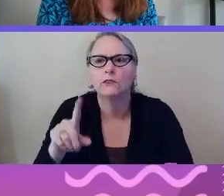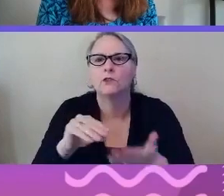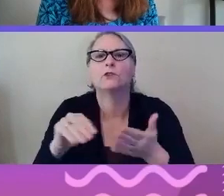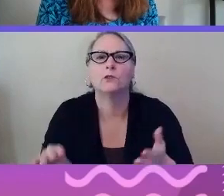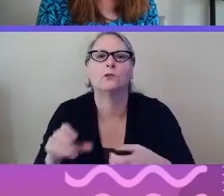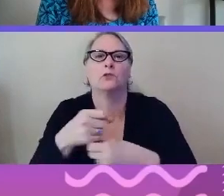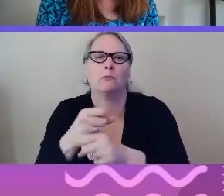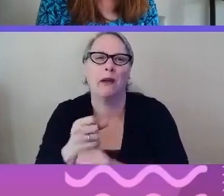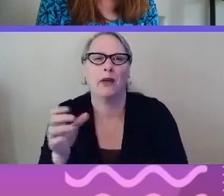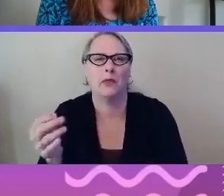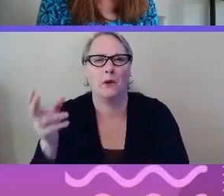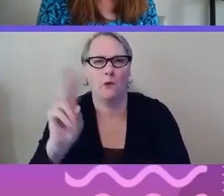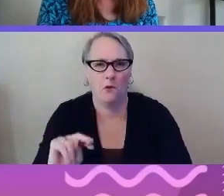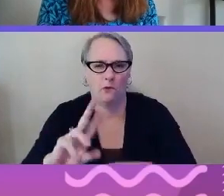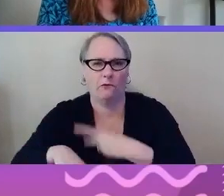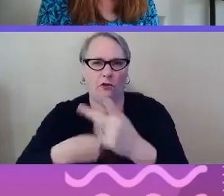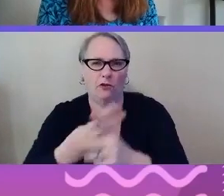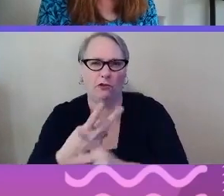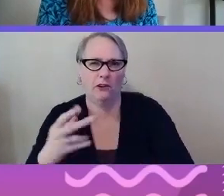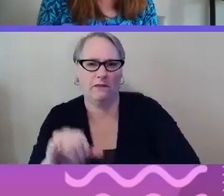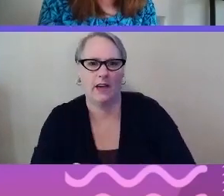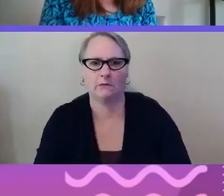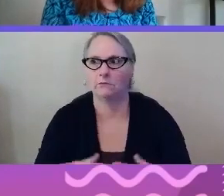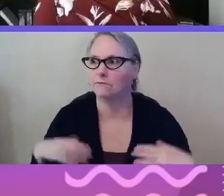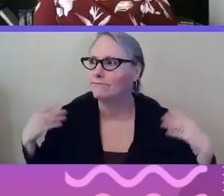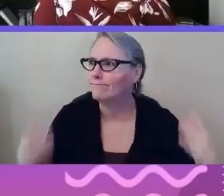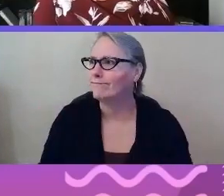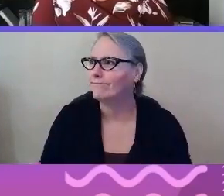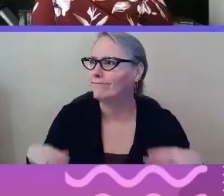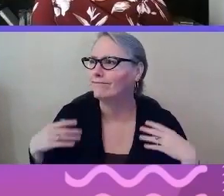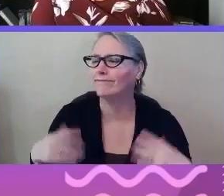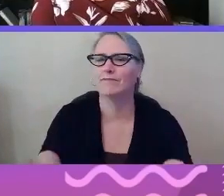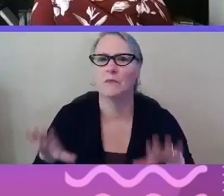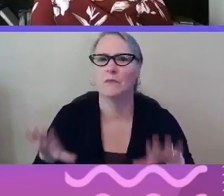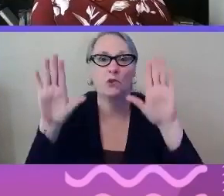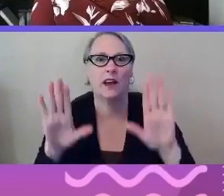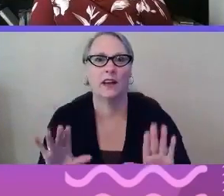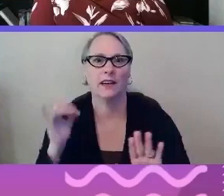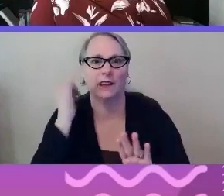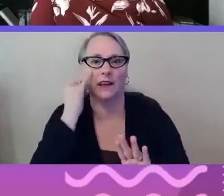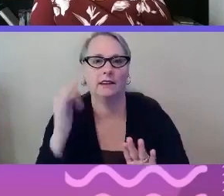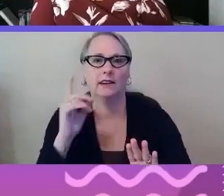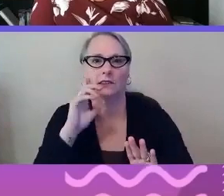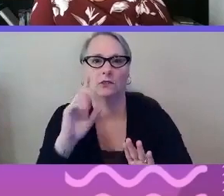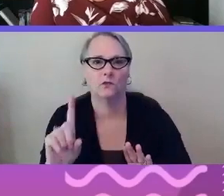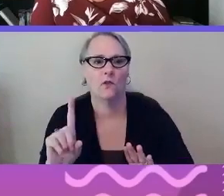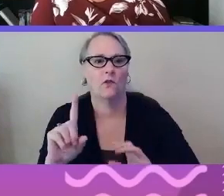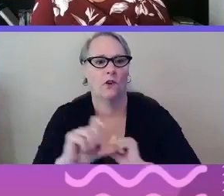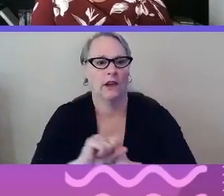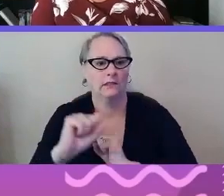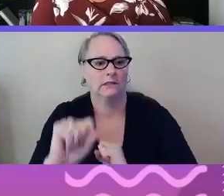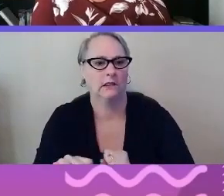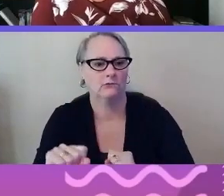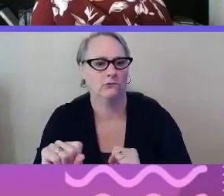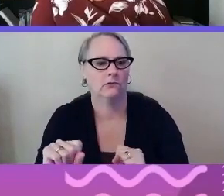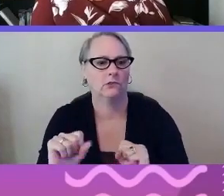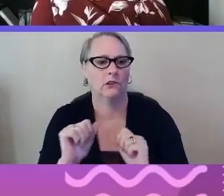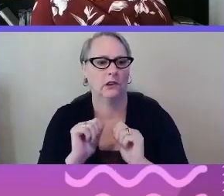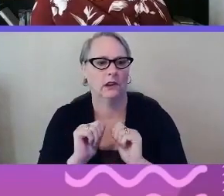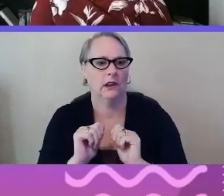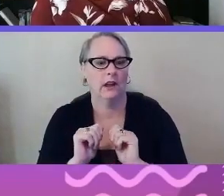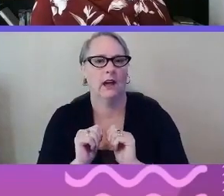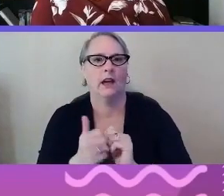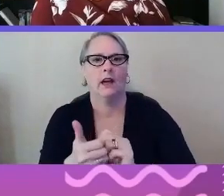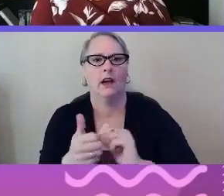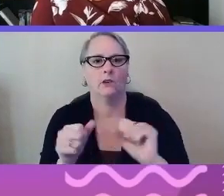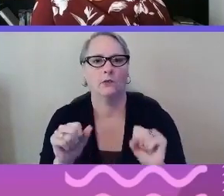that. Yeah, these are such great ideas for extensions of how you can read a story,